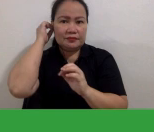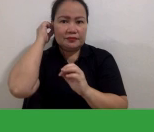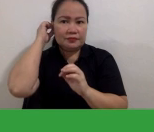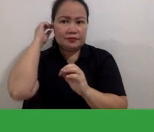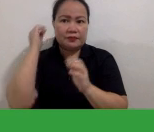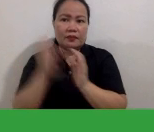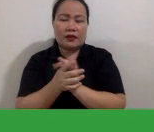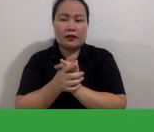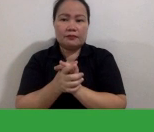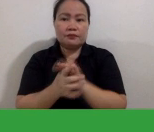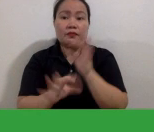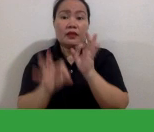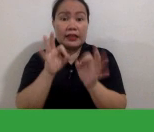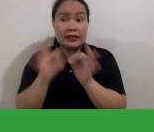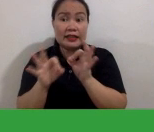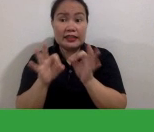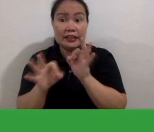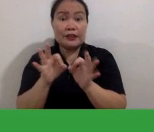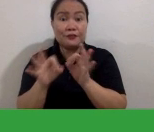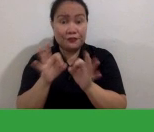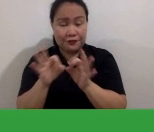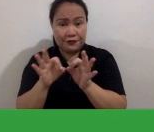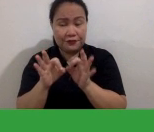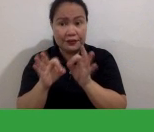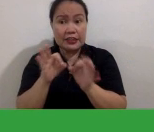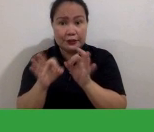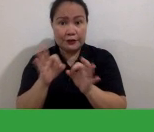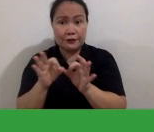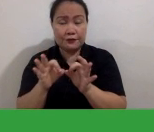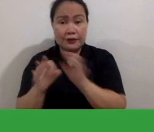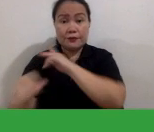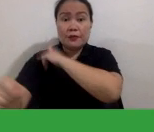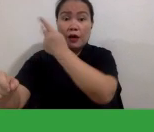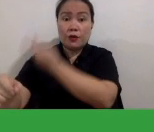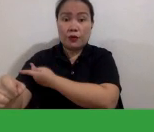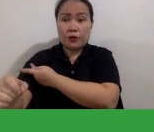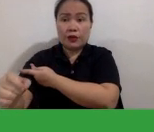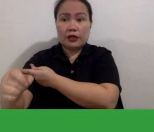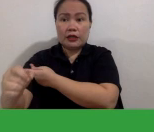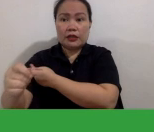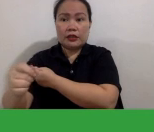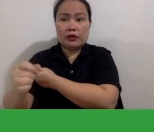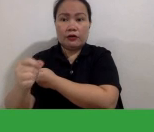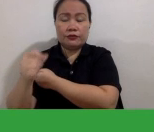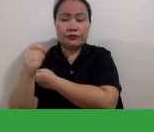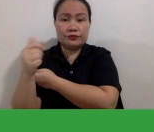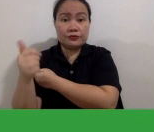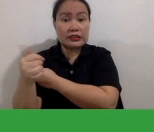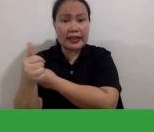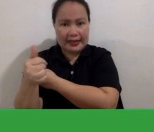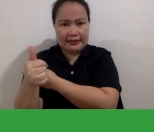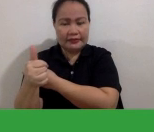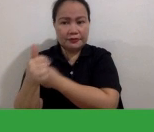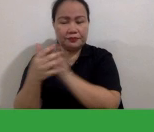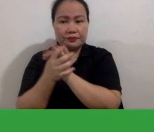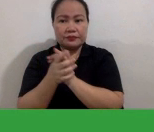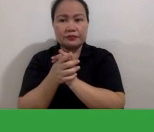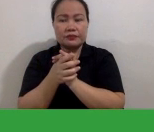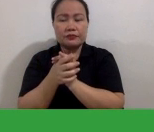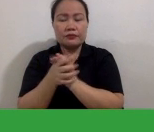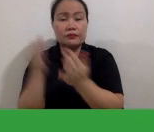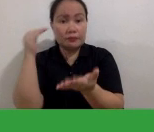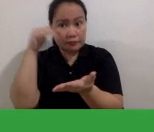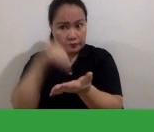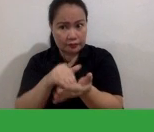rin ang percent kahit naka-fraction siya. If it is in the power of 10, kapag ang denominator mo ay power